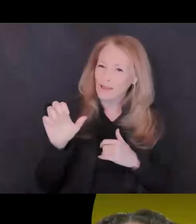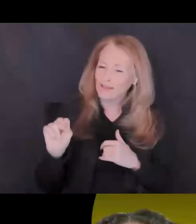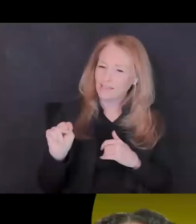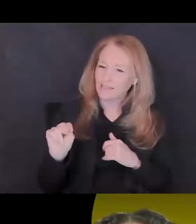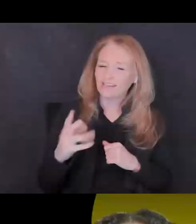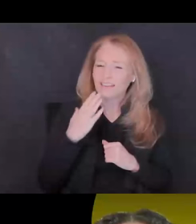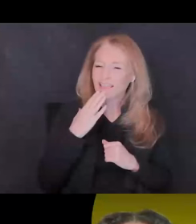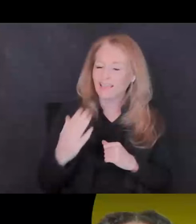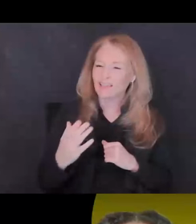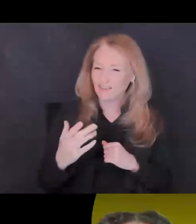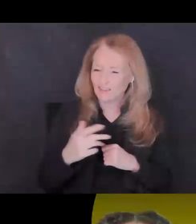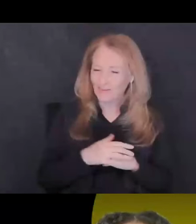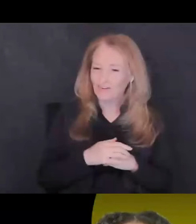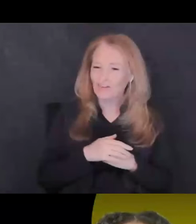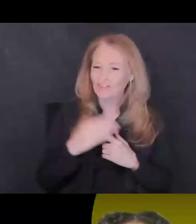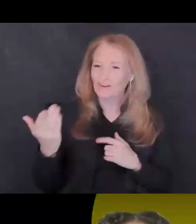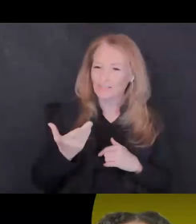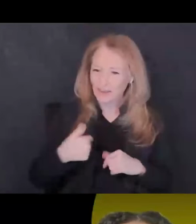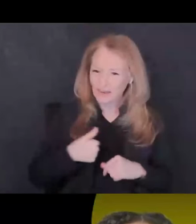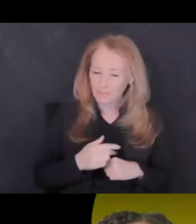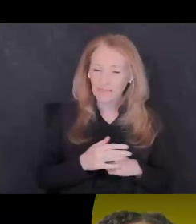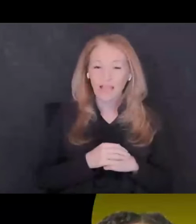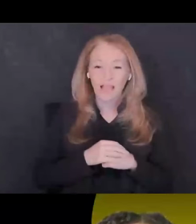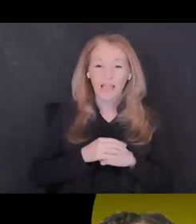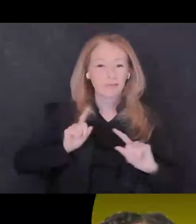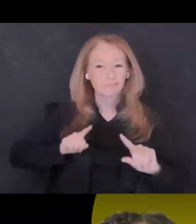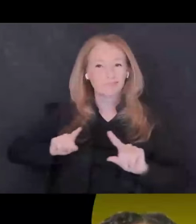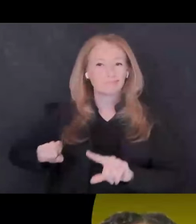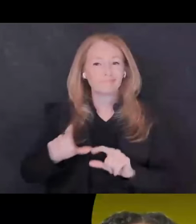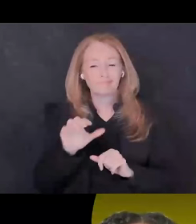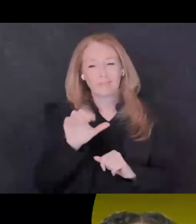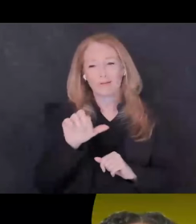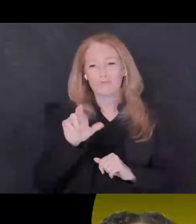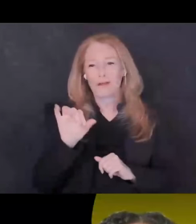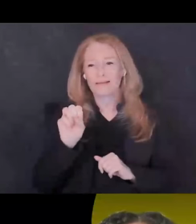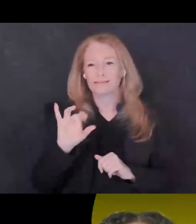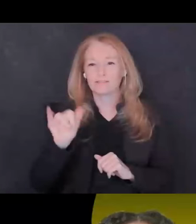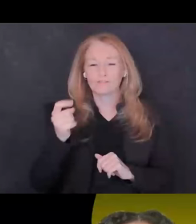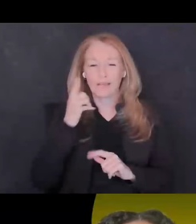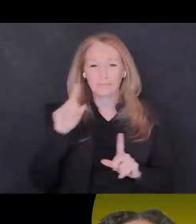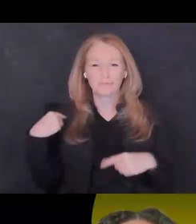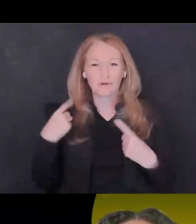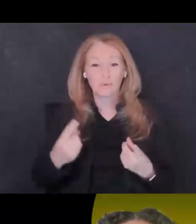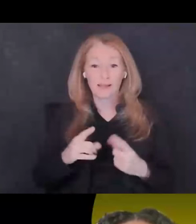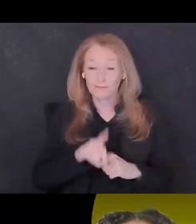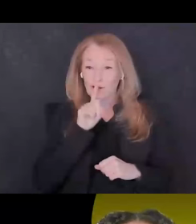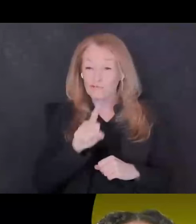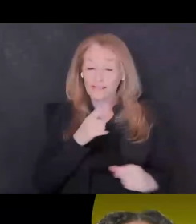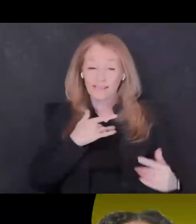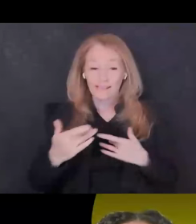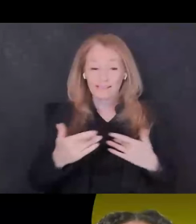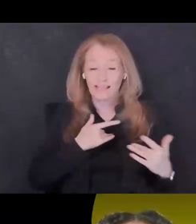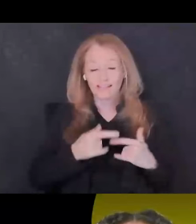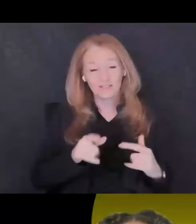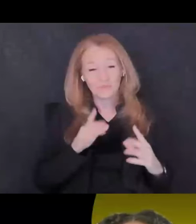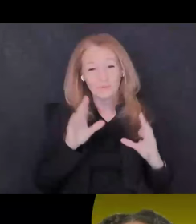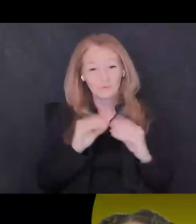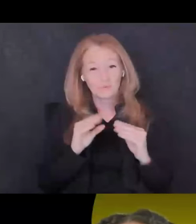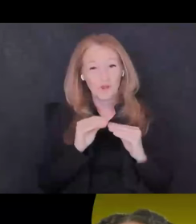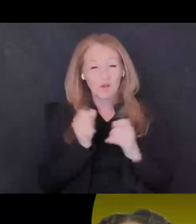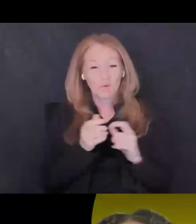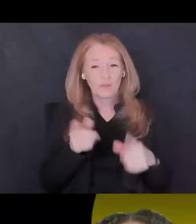me. I've been attending these crisis jams for a while, so I'm really excited to talk with everyone about